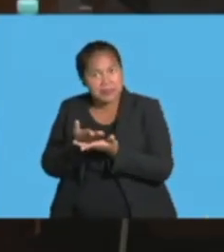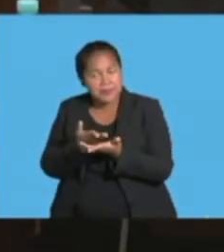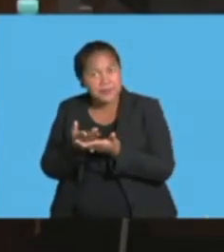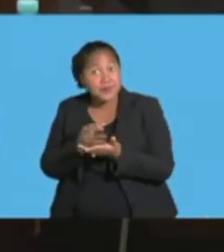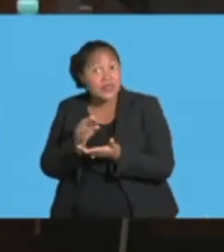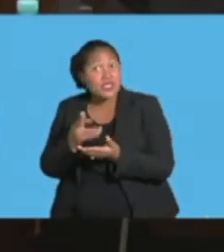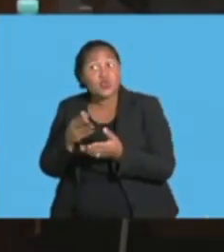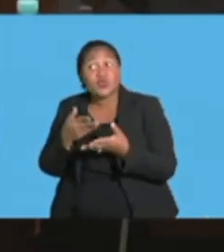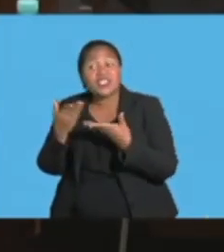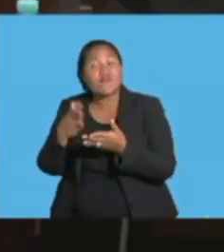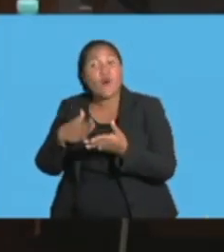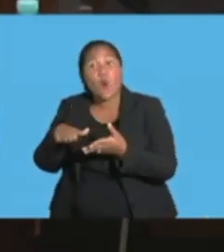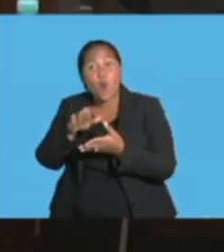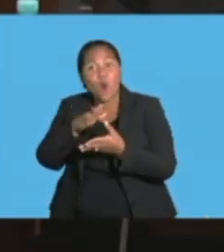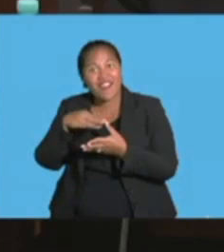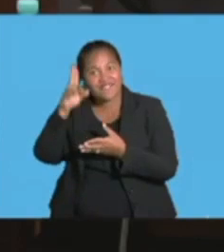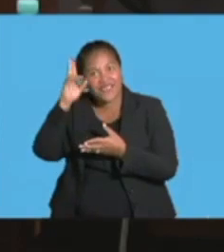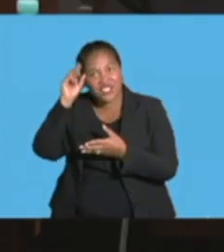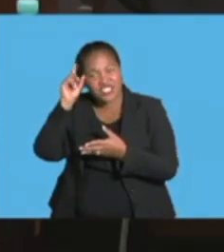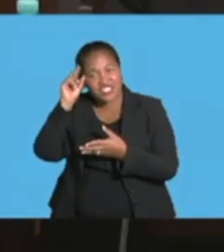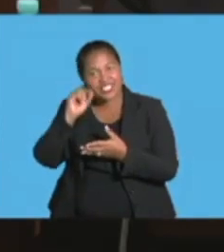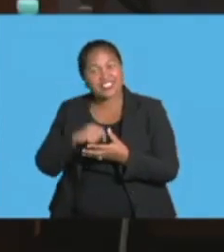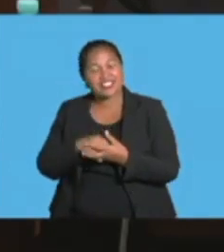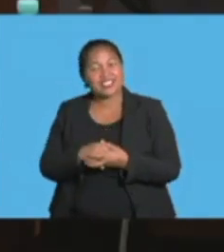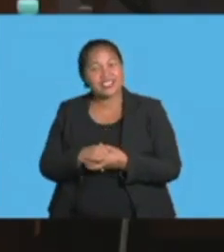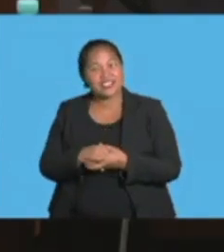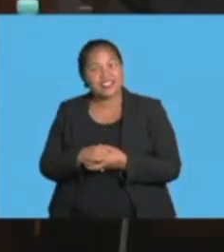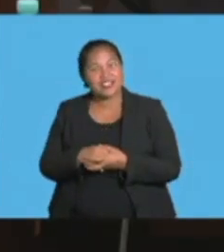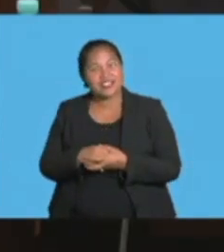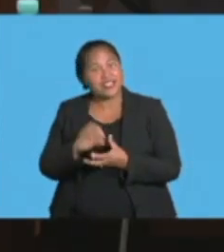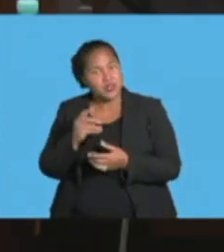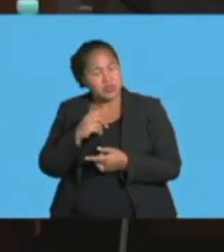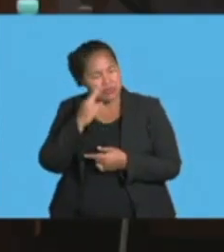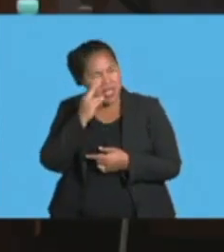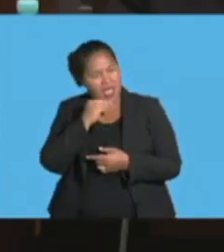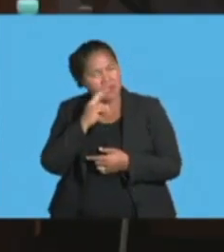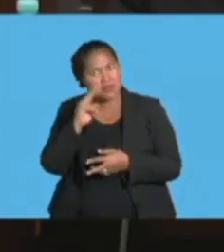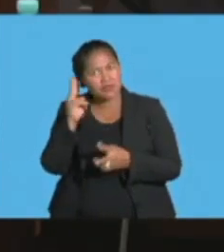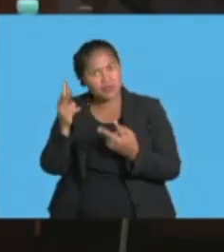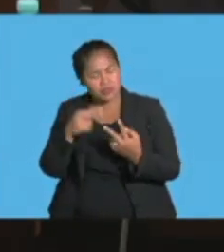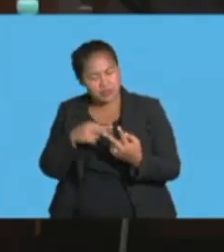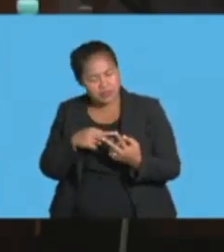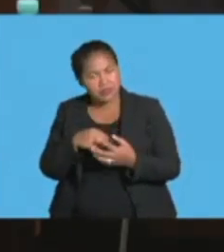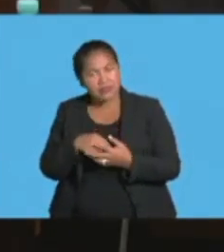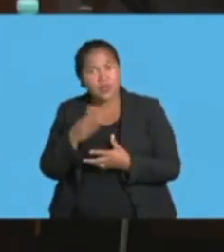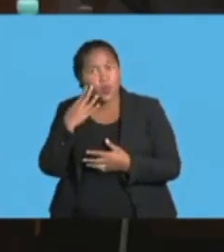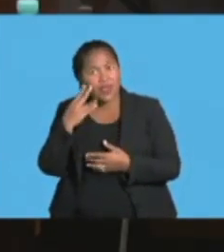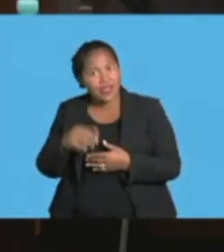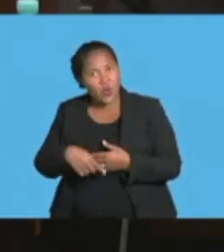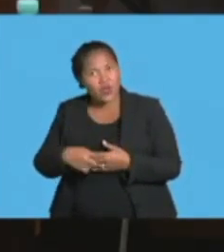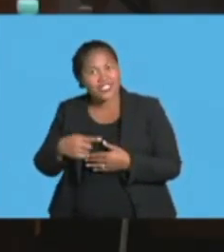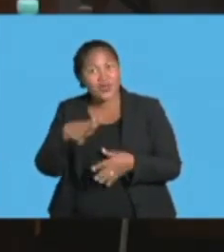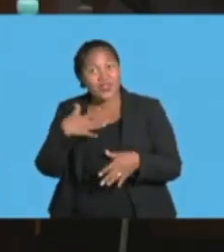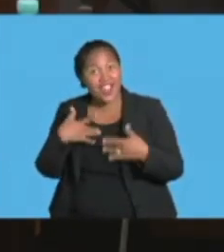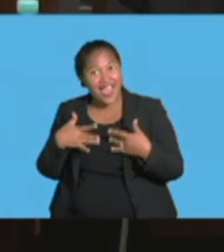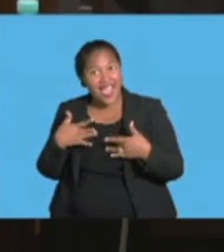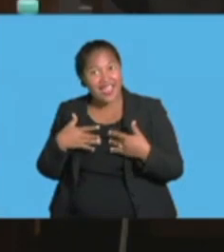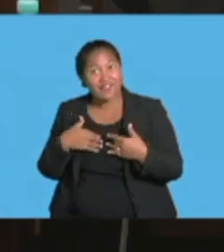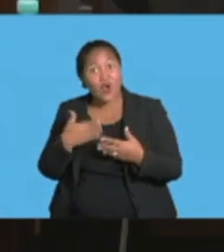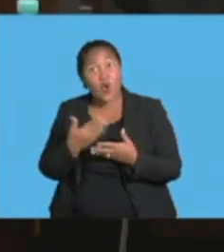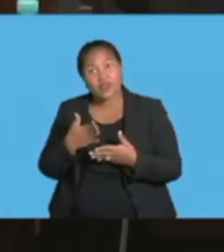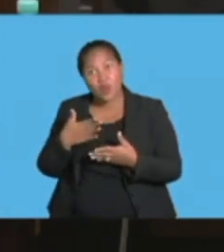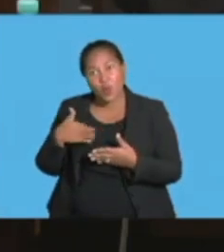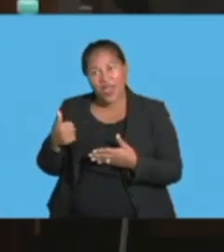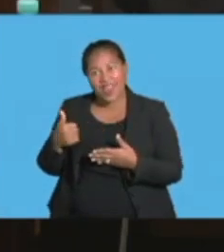give to all Fijians, and so that they can be able to look as they continue with their life on their